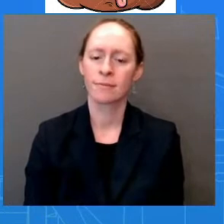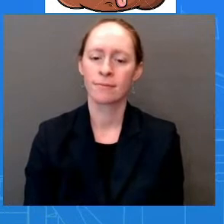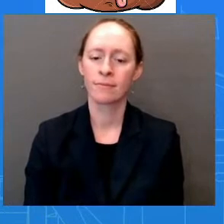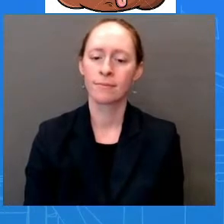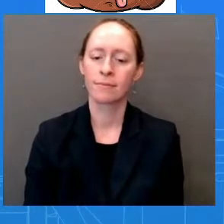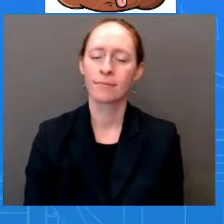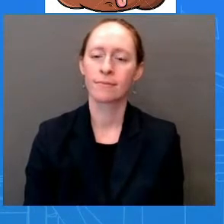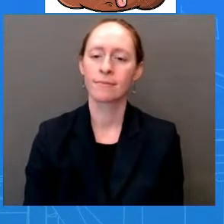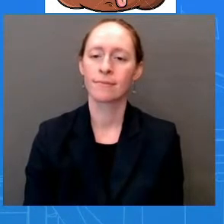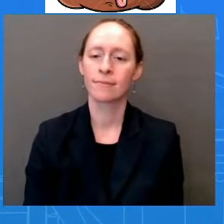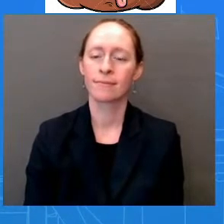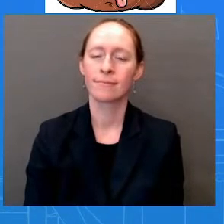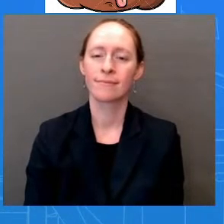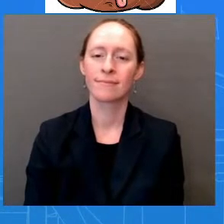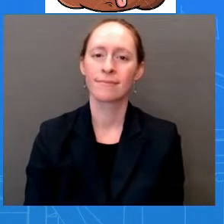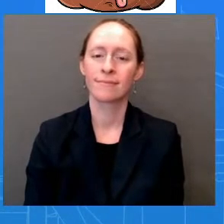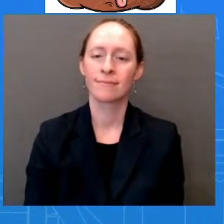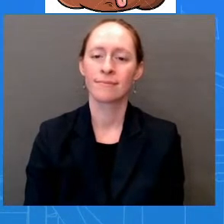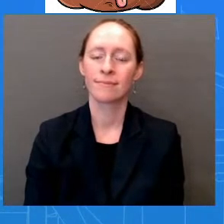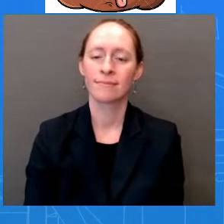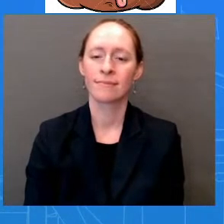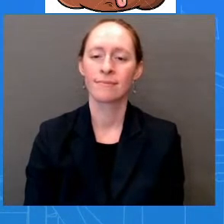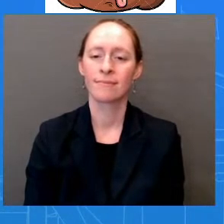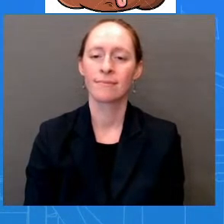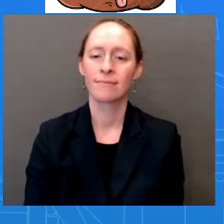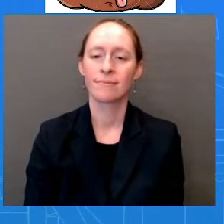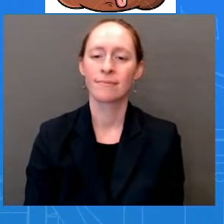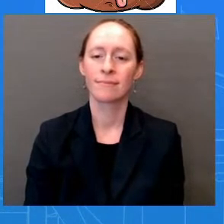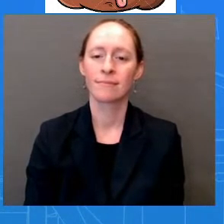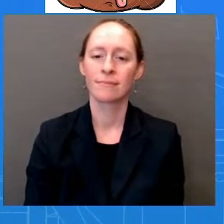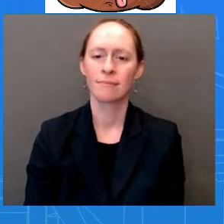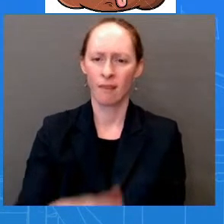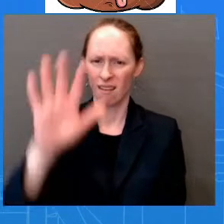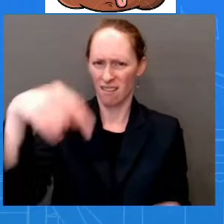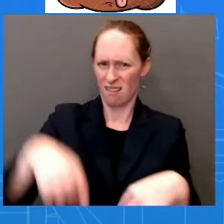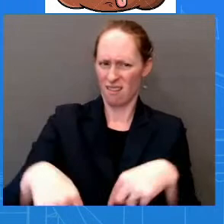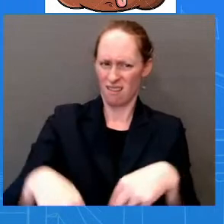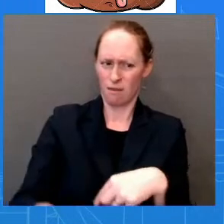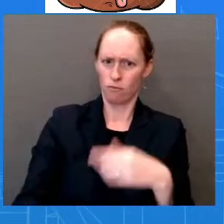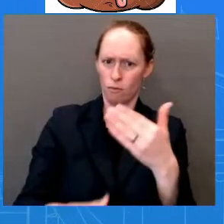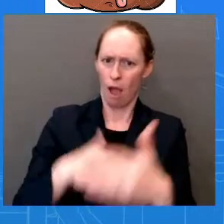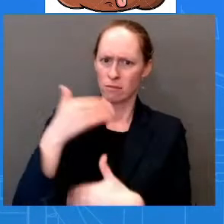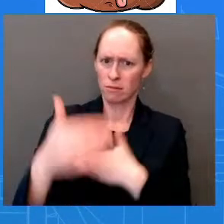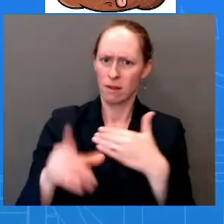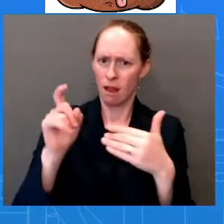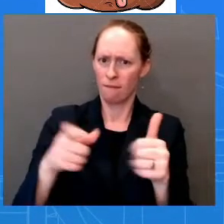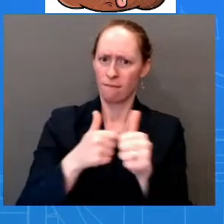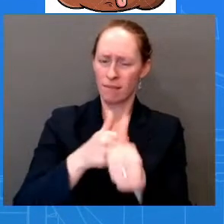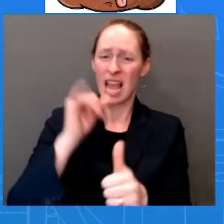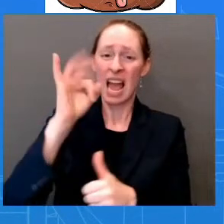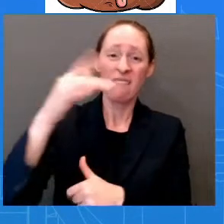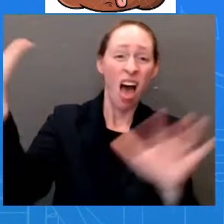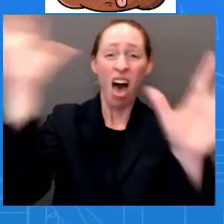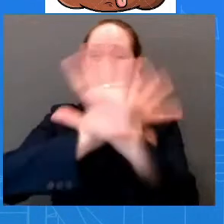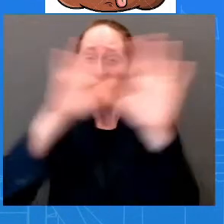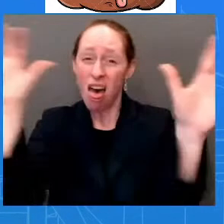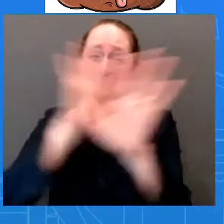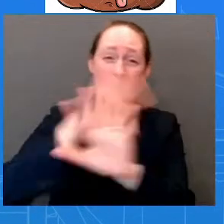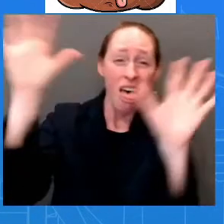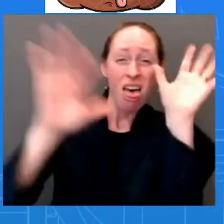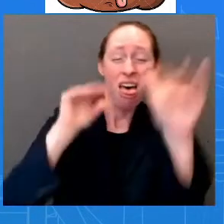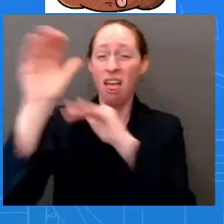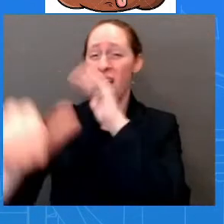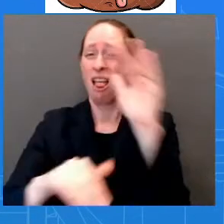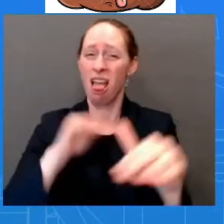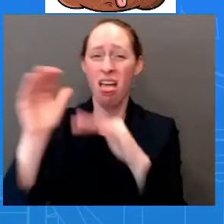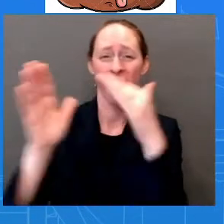We have a process here. I'm not calling out on people who yell. And you're being disrespectful to your